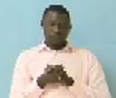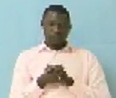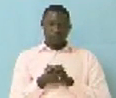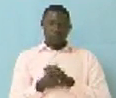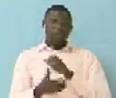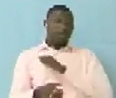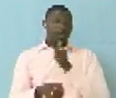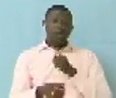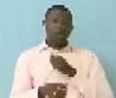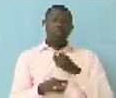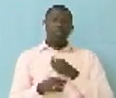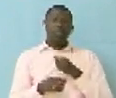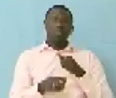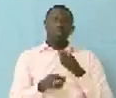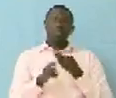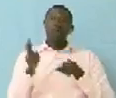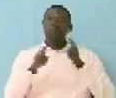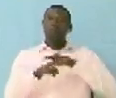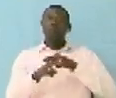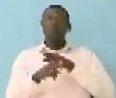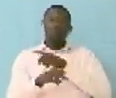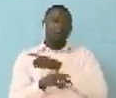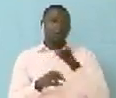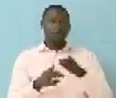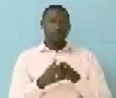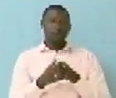And implicated them. And